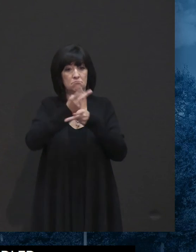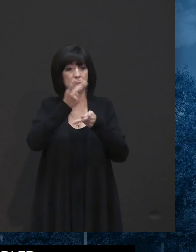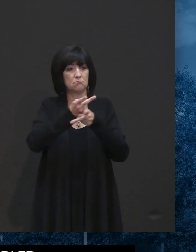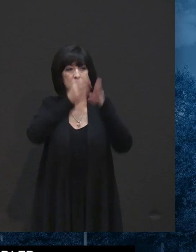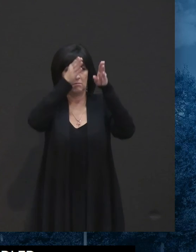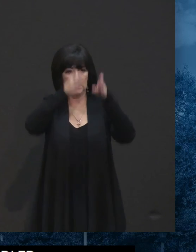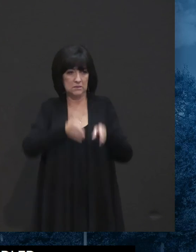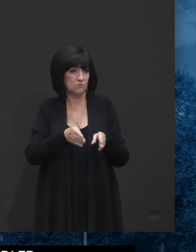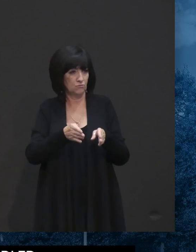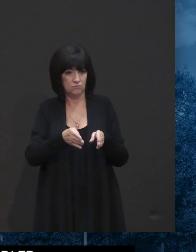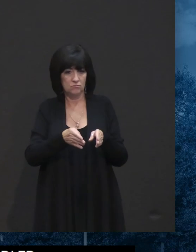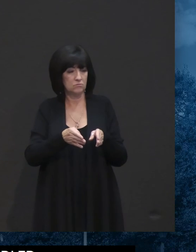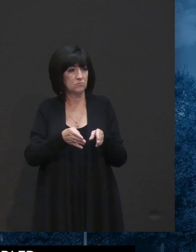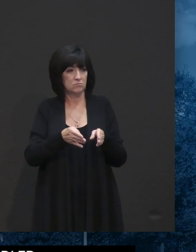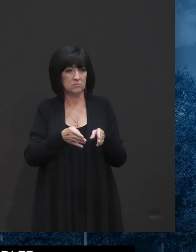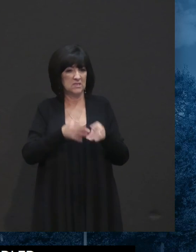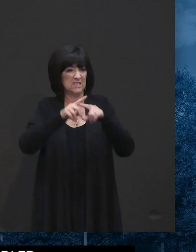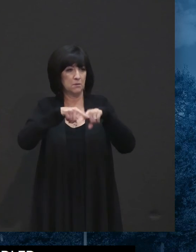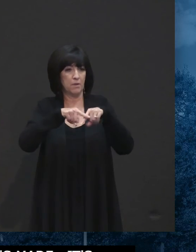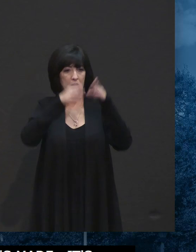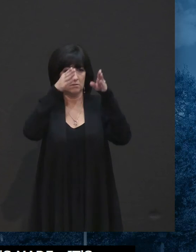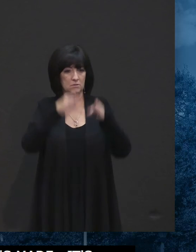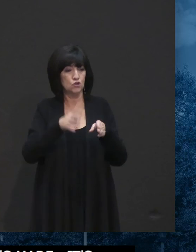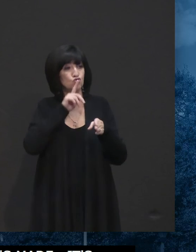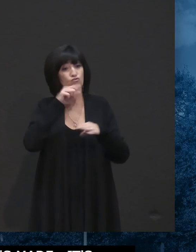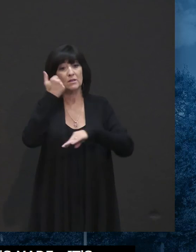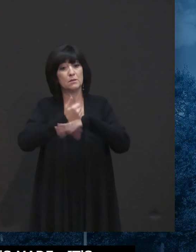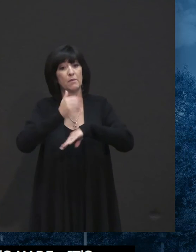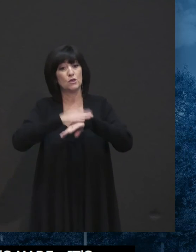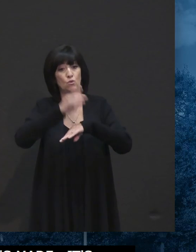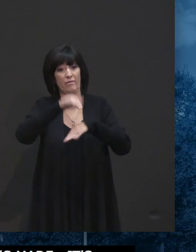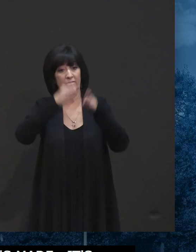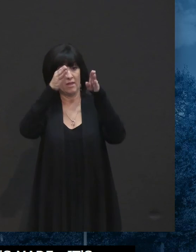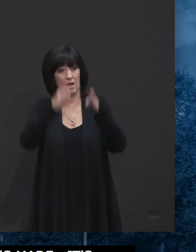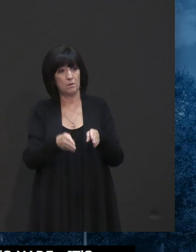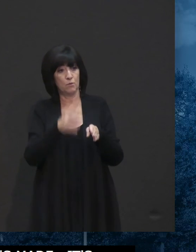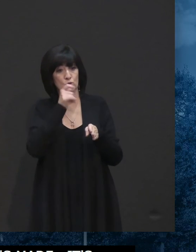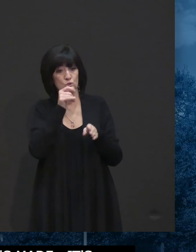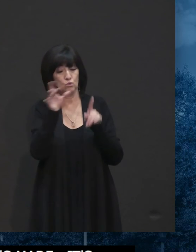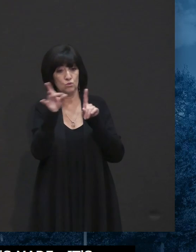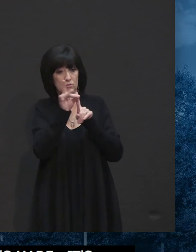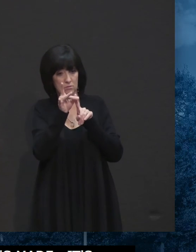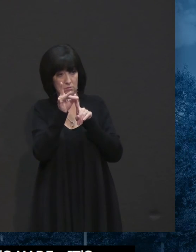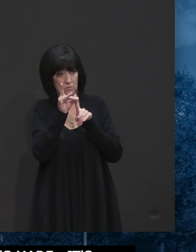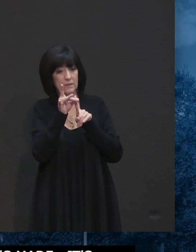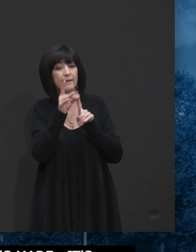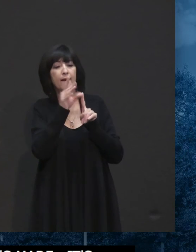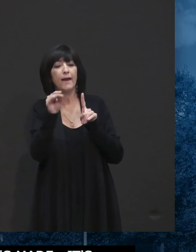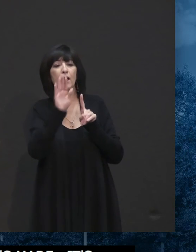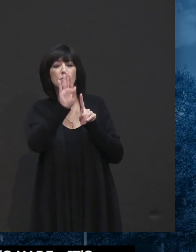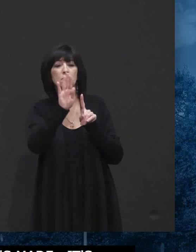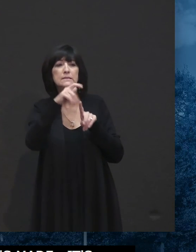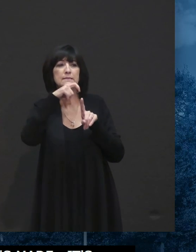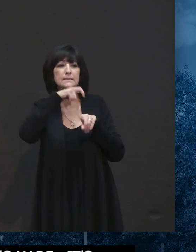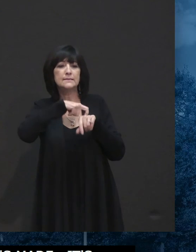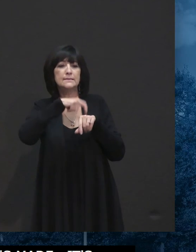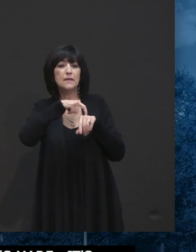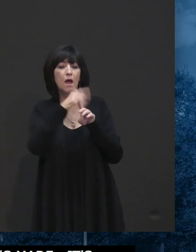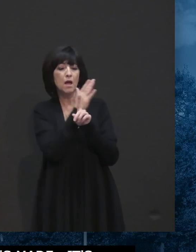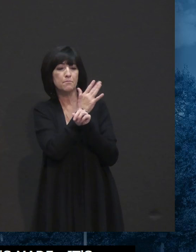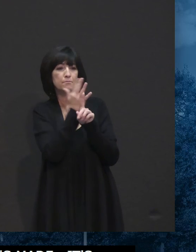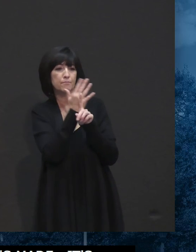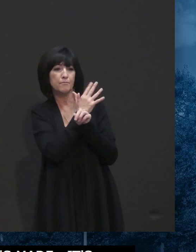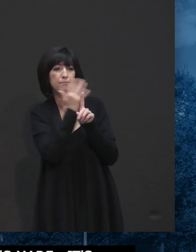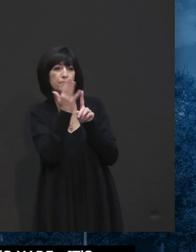on the person who's positive and who, during their infectious time period prior to